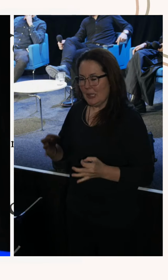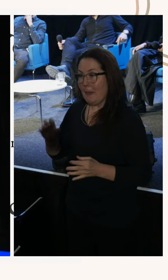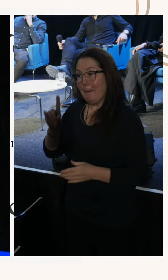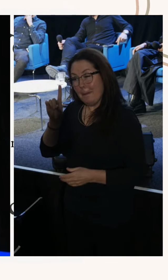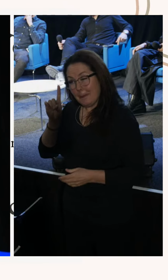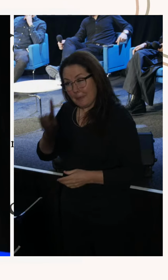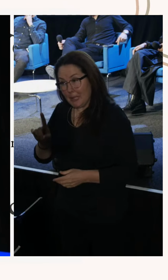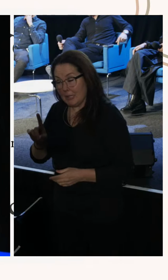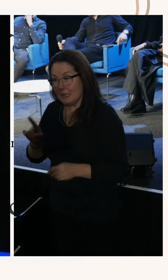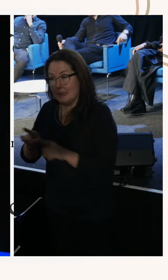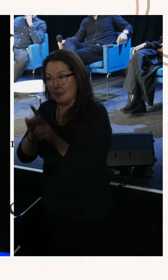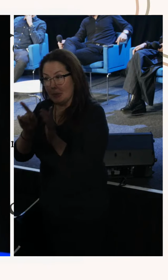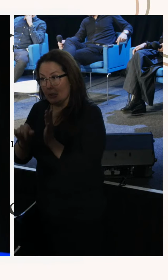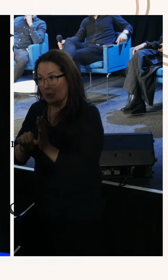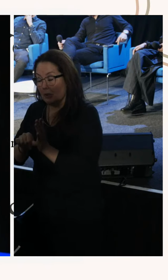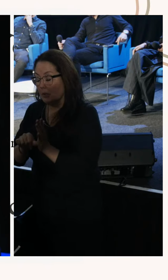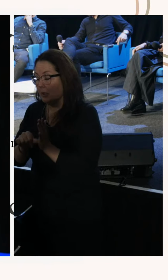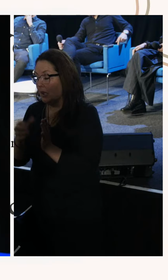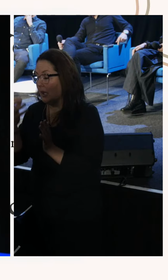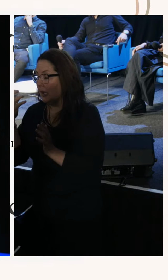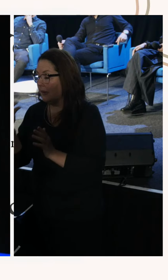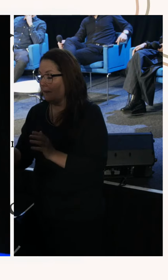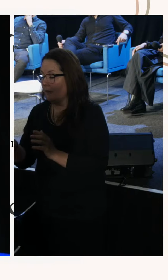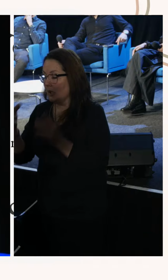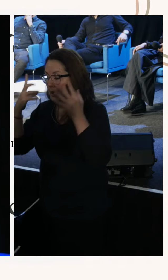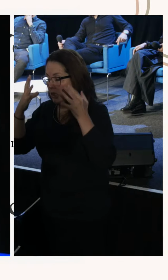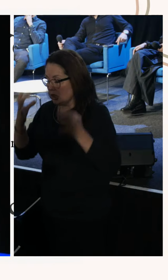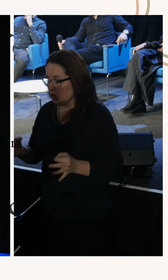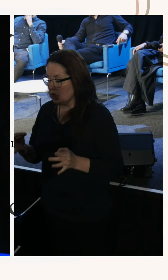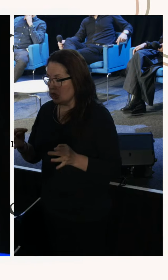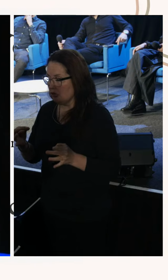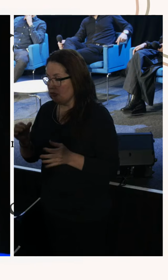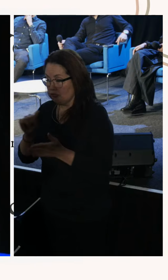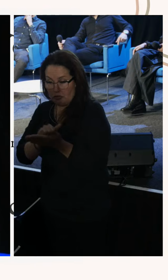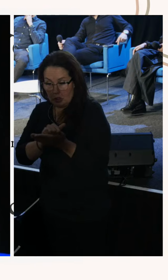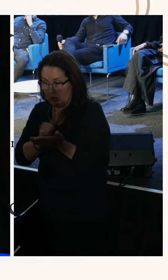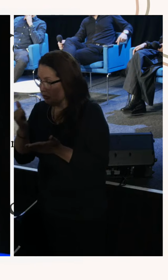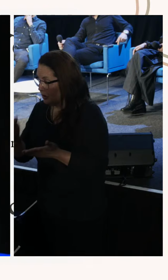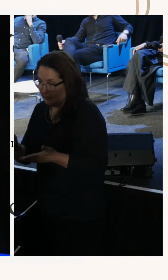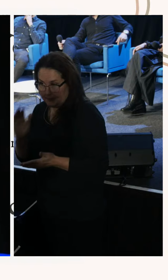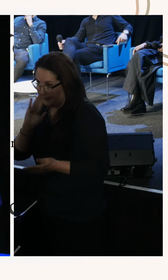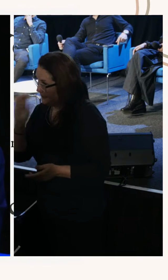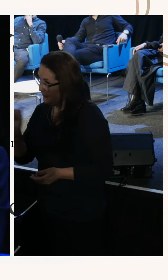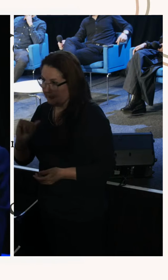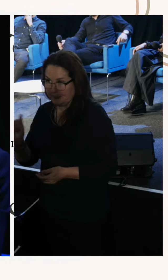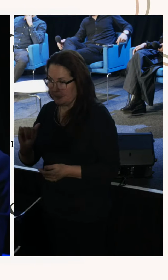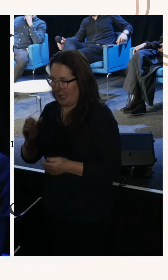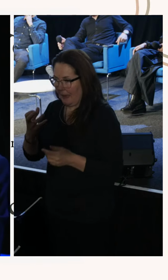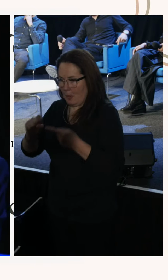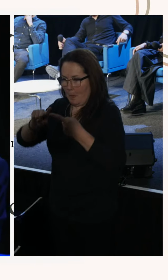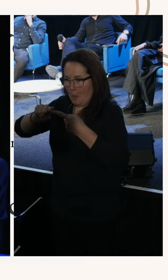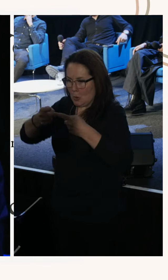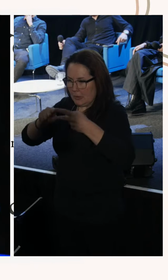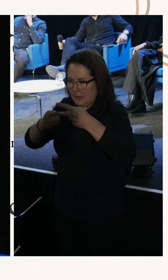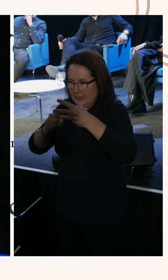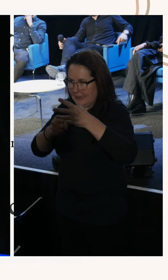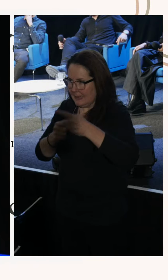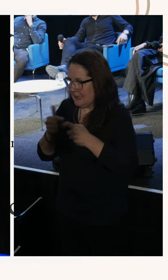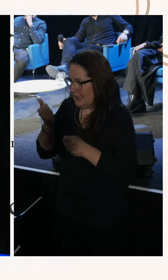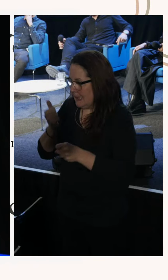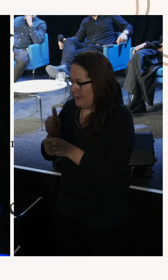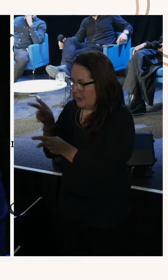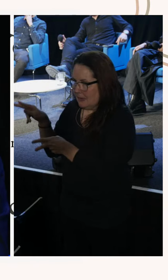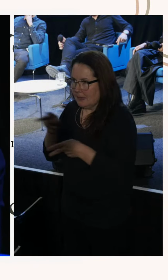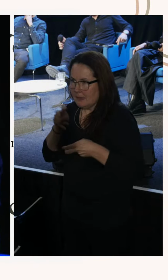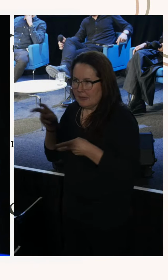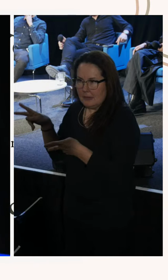being said, having those decisions, right or wrong, as points of reference are really important. So you